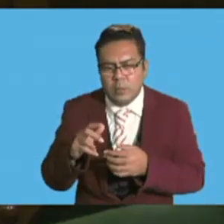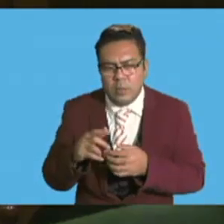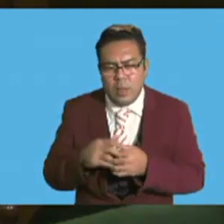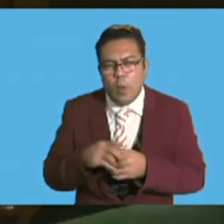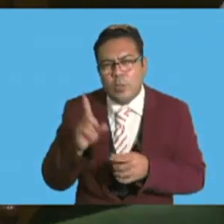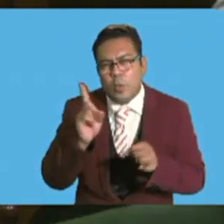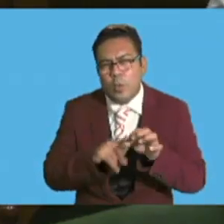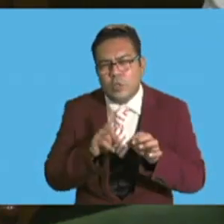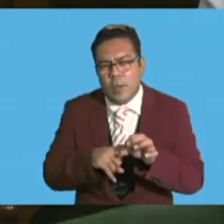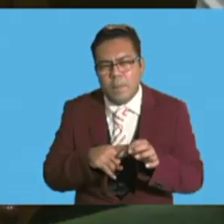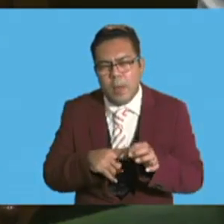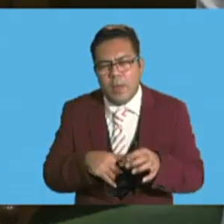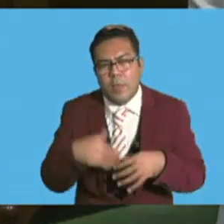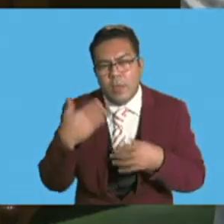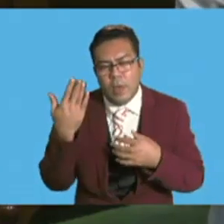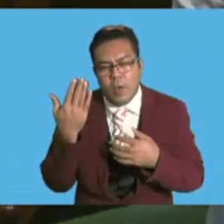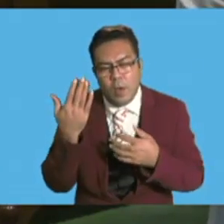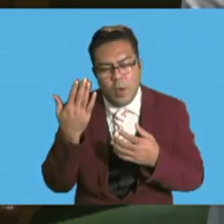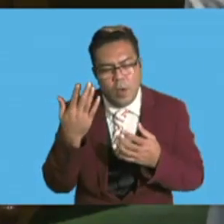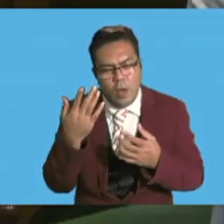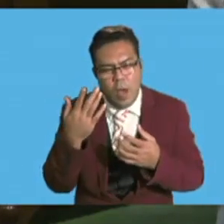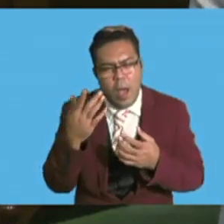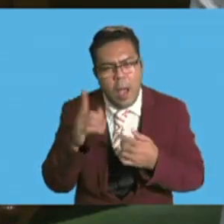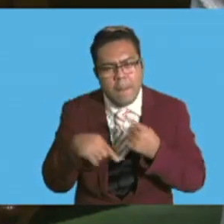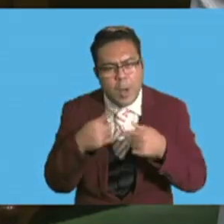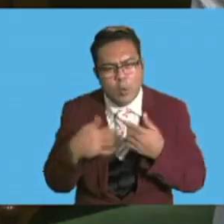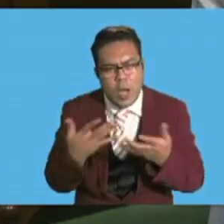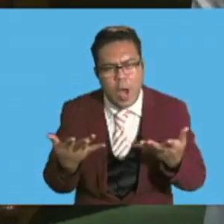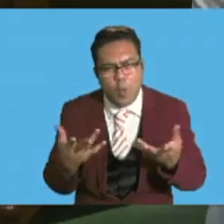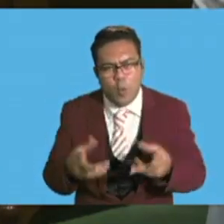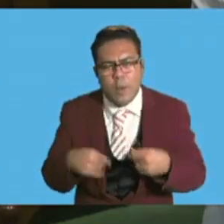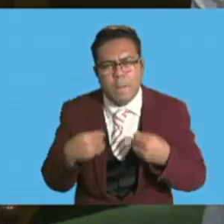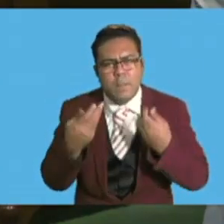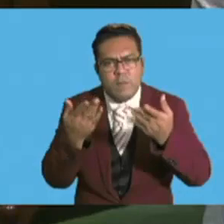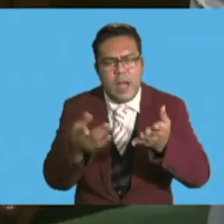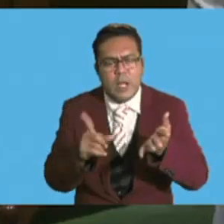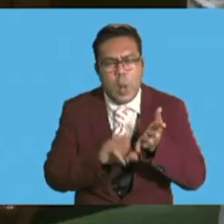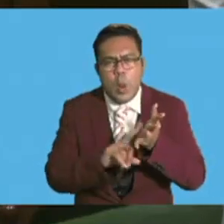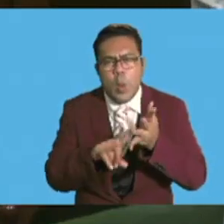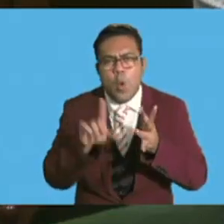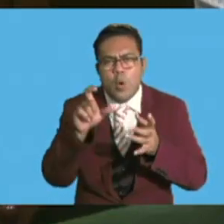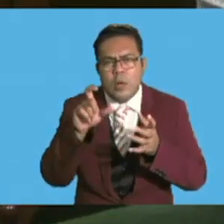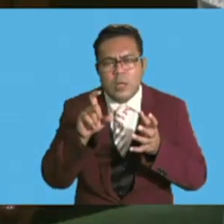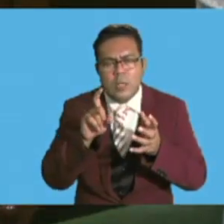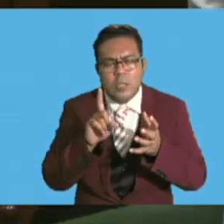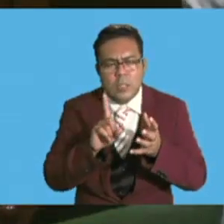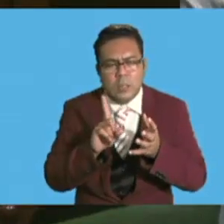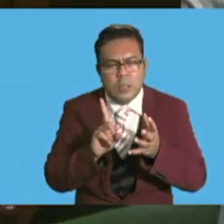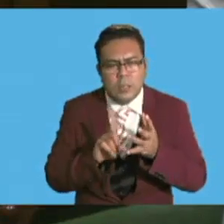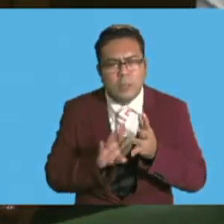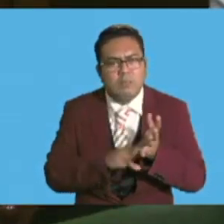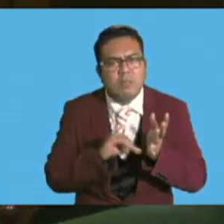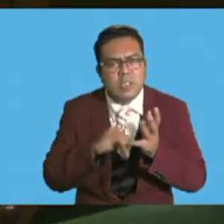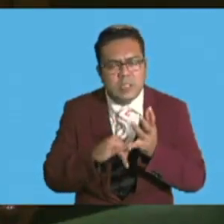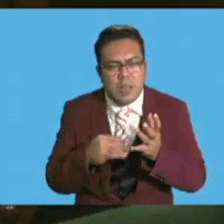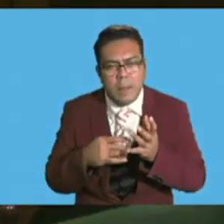Honourable Ratu Antonio Lalabalabu about how we provide locums. We provide locums based on need.